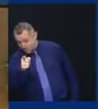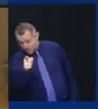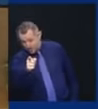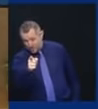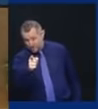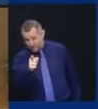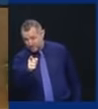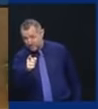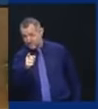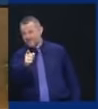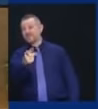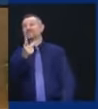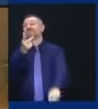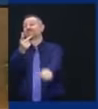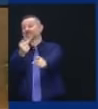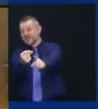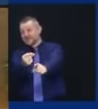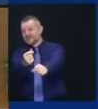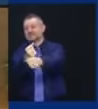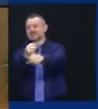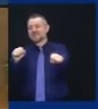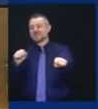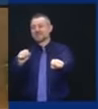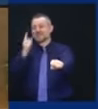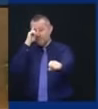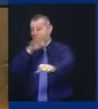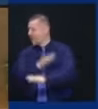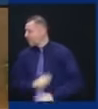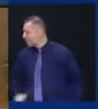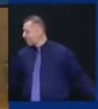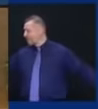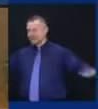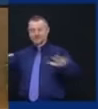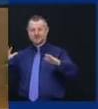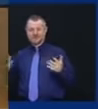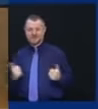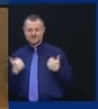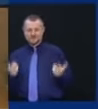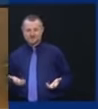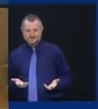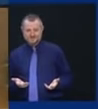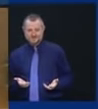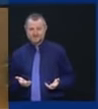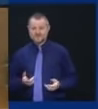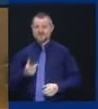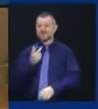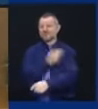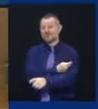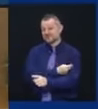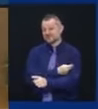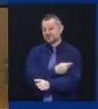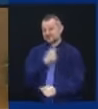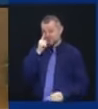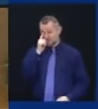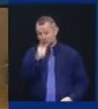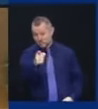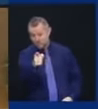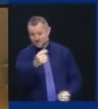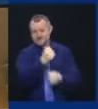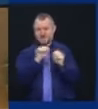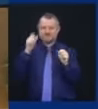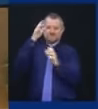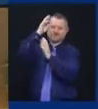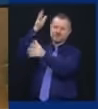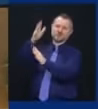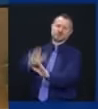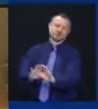take a vaccine to save the lives of others. You take the vaccine to save our grandmothers and our grandfathers and our children.